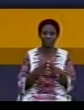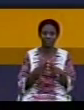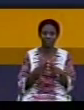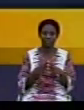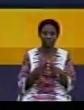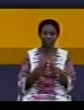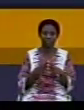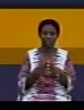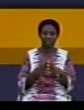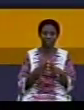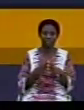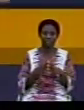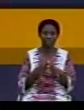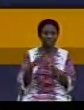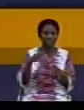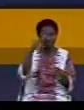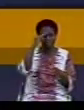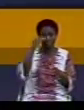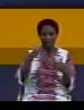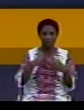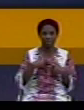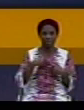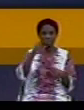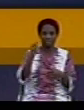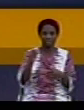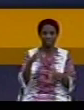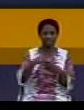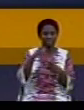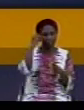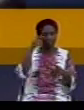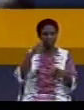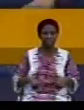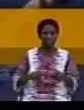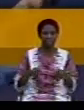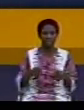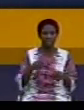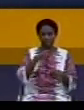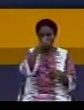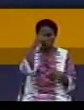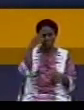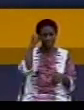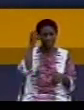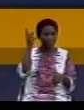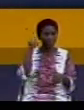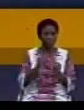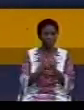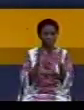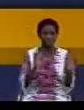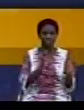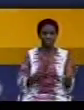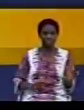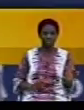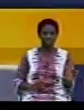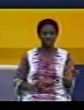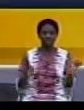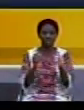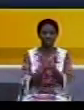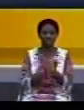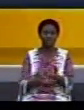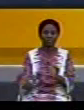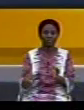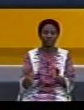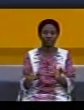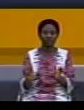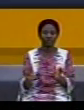it was without Christ. That applies to you. That applies to everyone here,